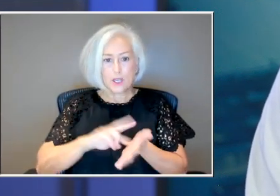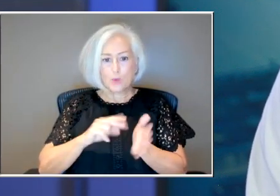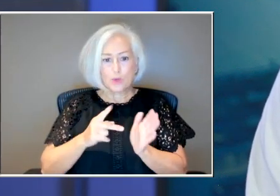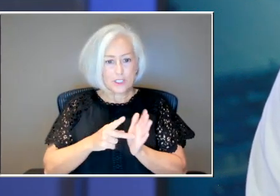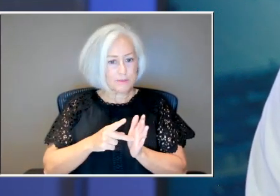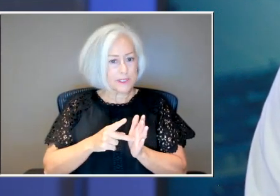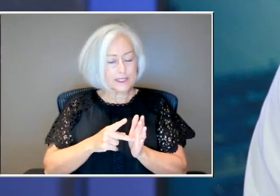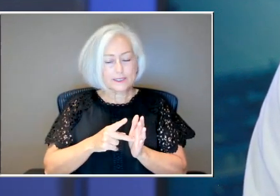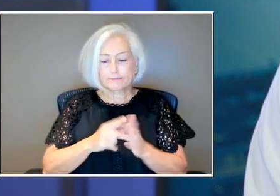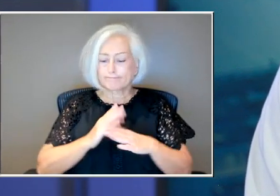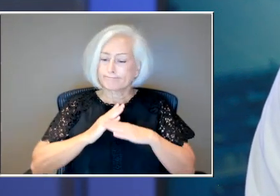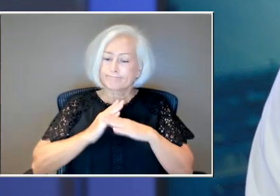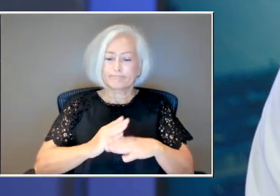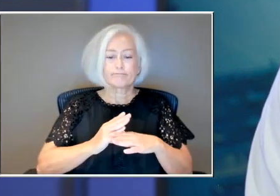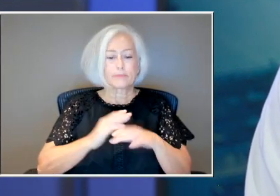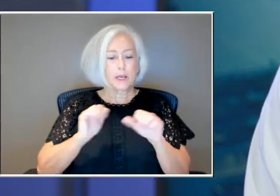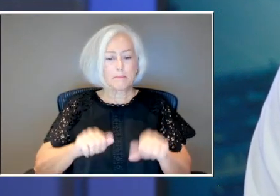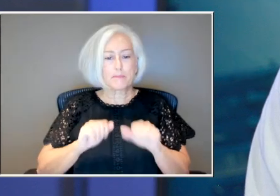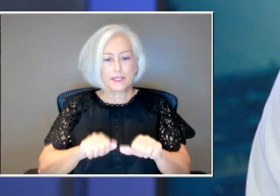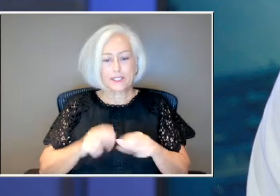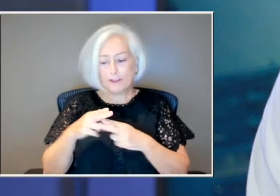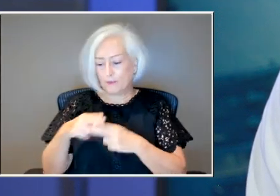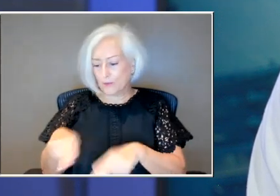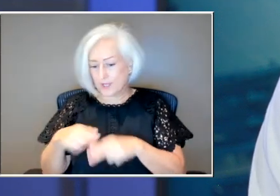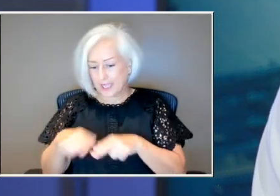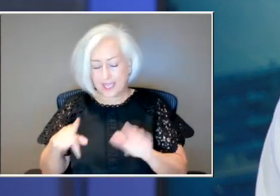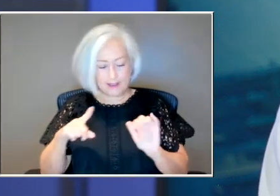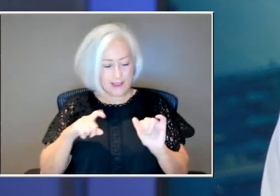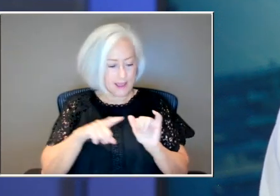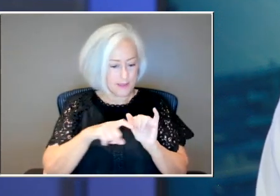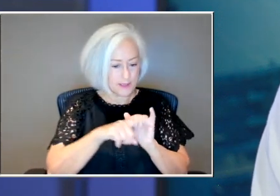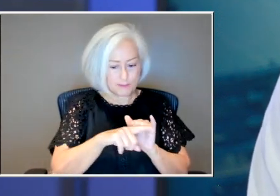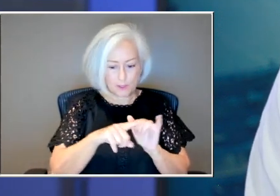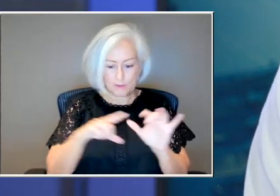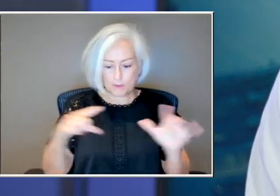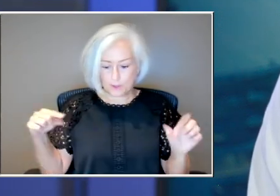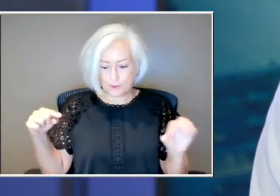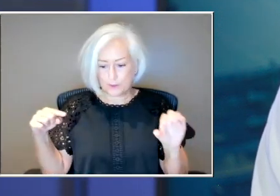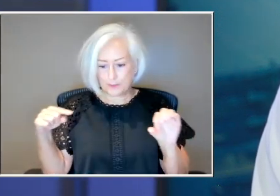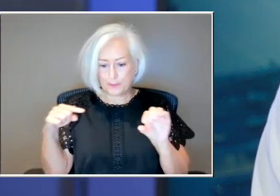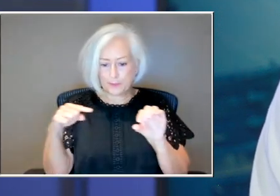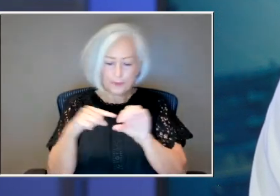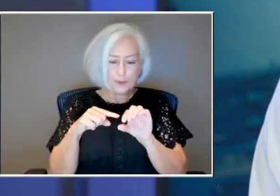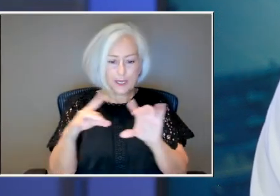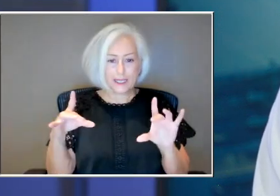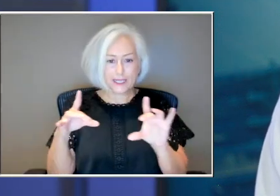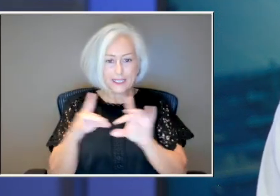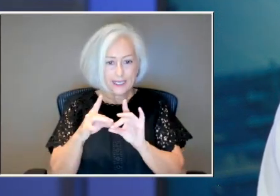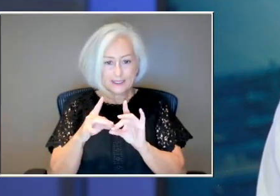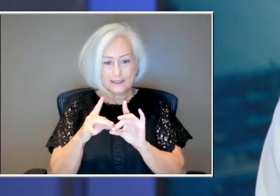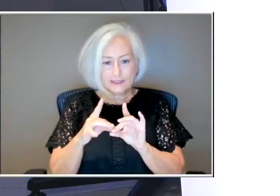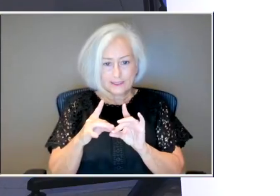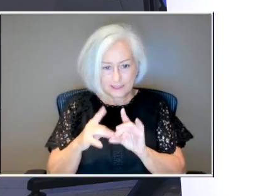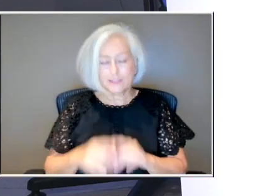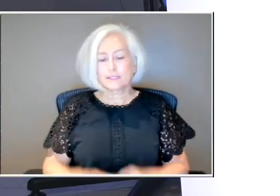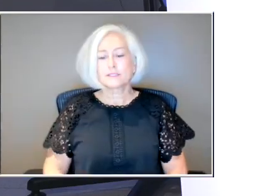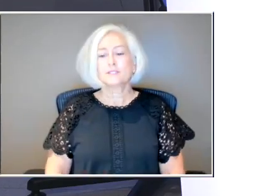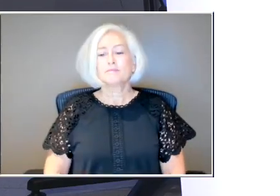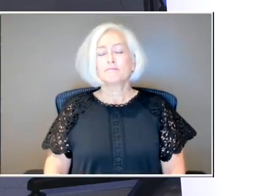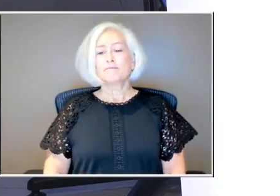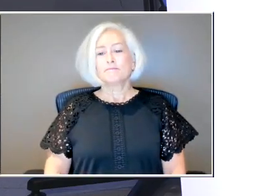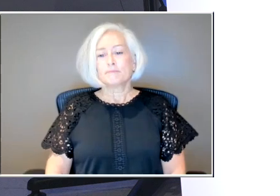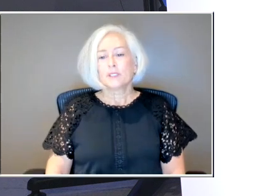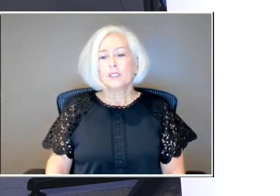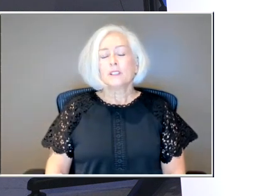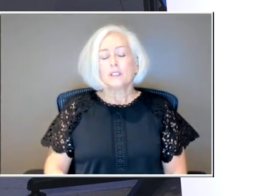also just make it more difficult to conceive just by the disease being present in general. So in reading up on the